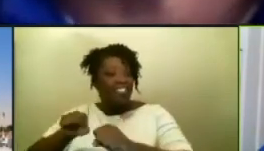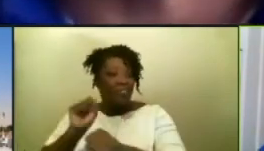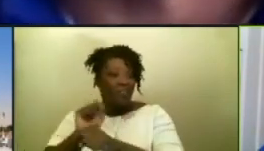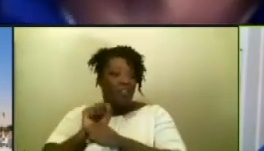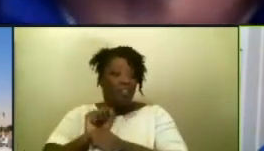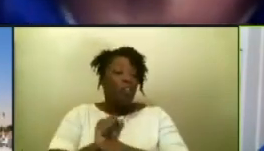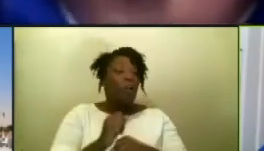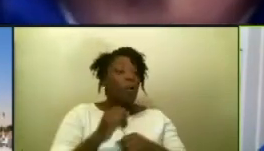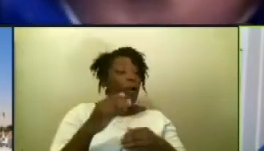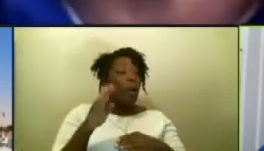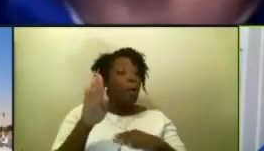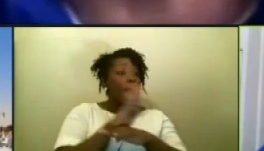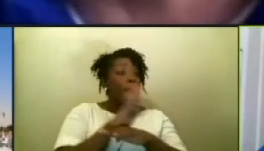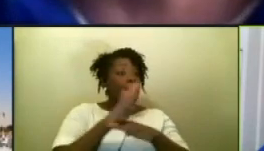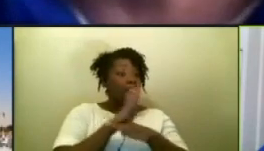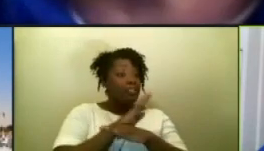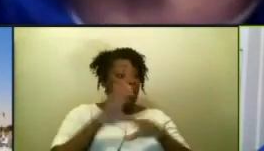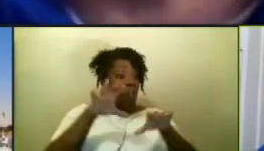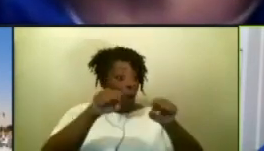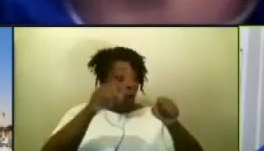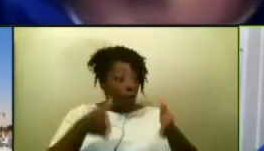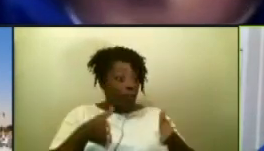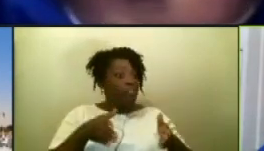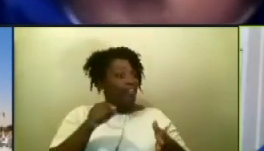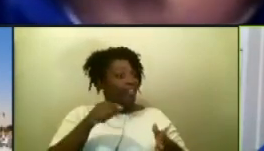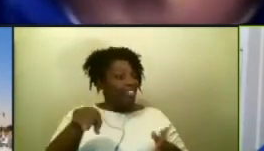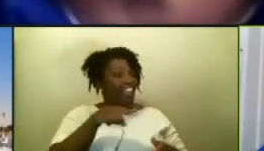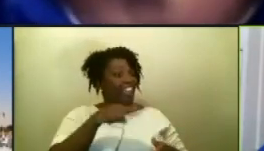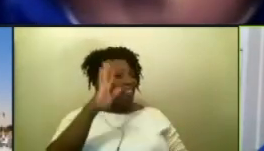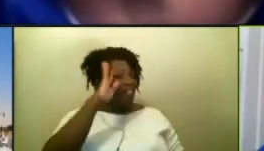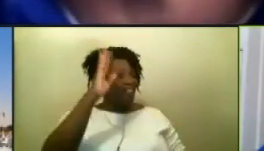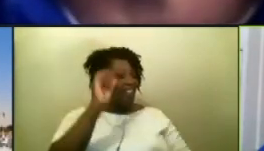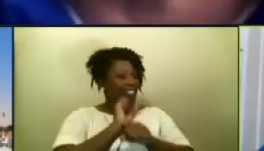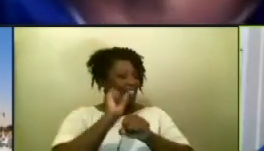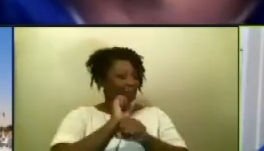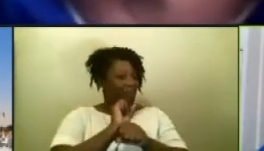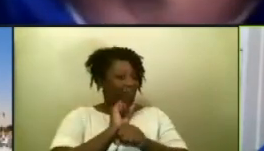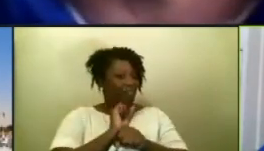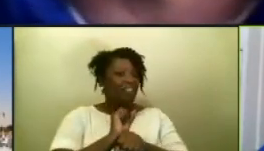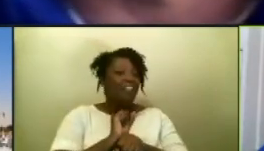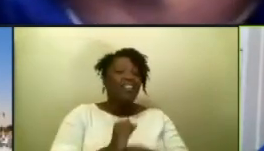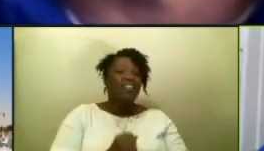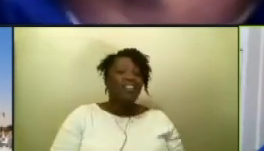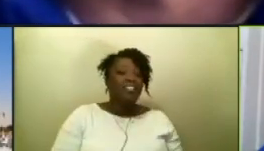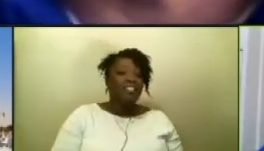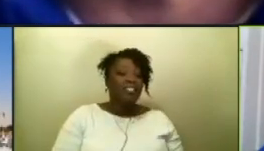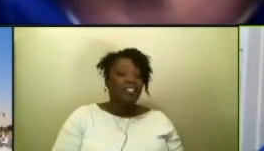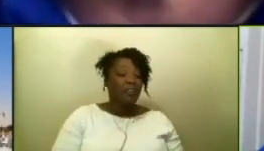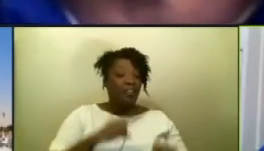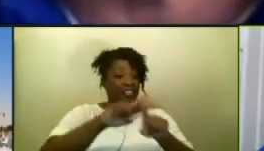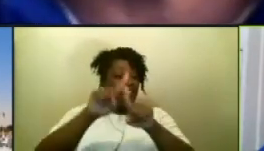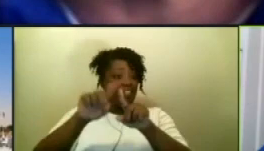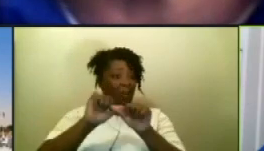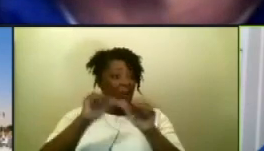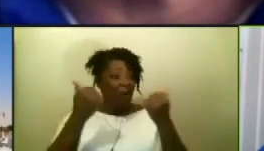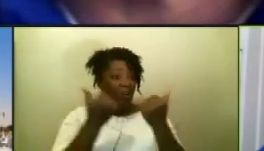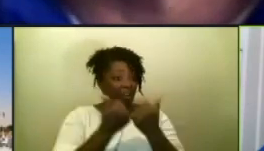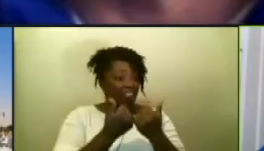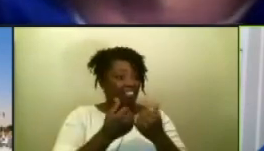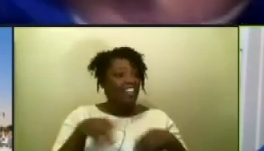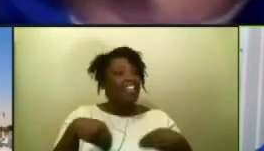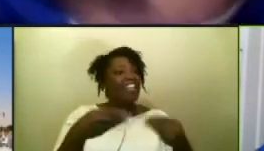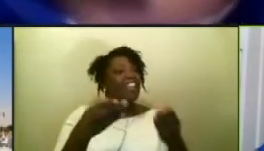business owners, they create the jobs. In this case, what we're saying is all of these agencies are actually providing the